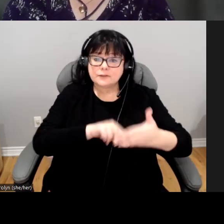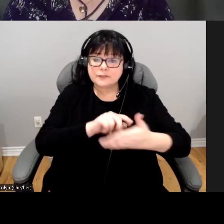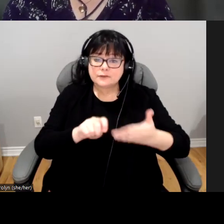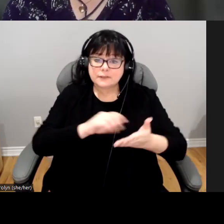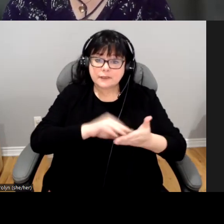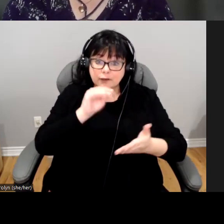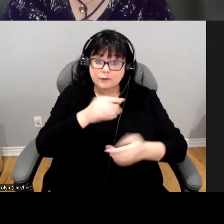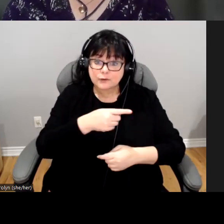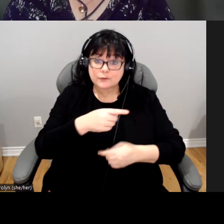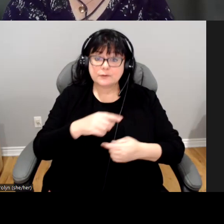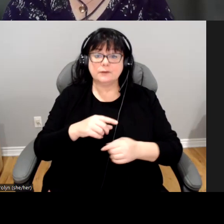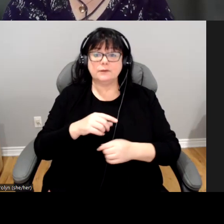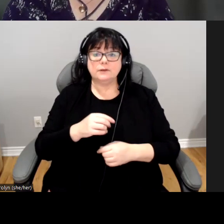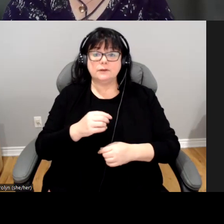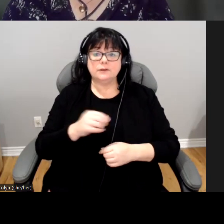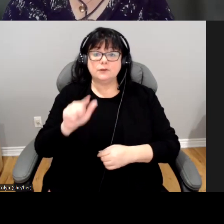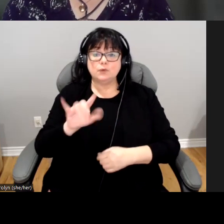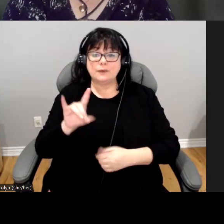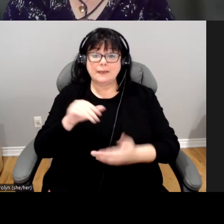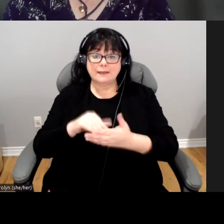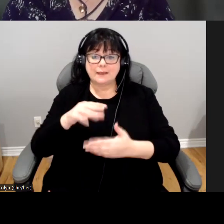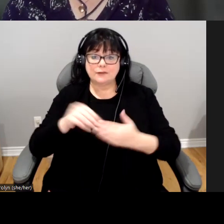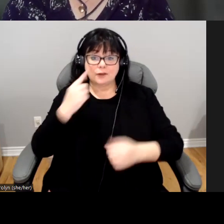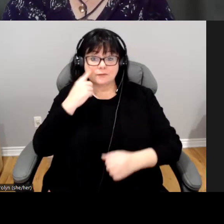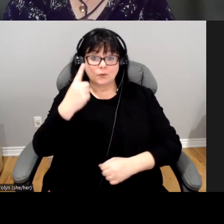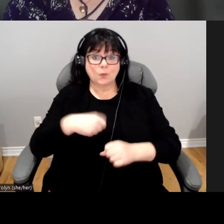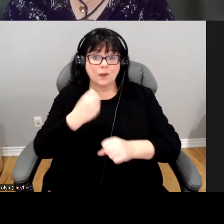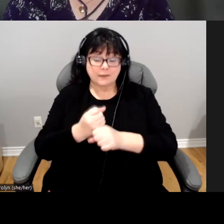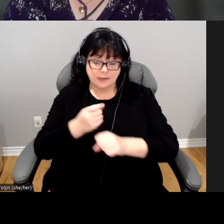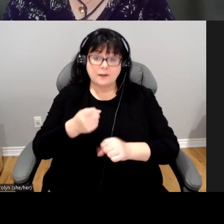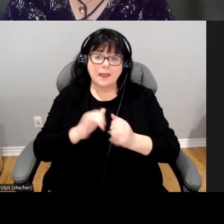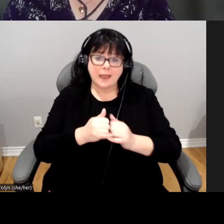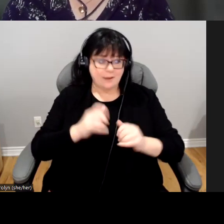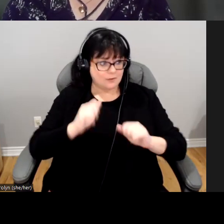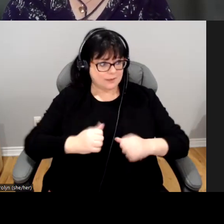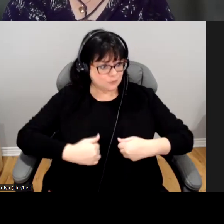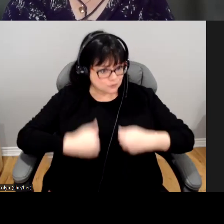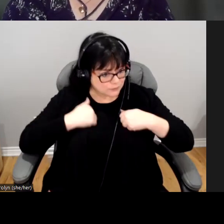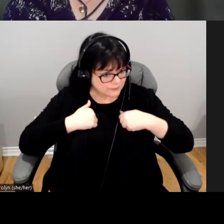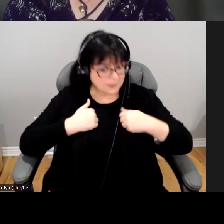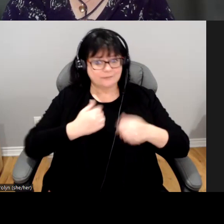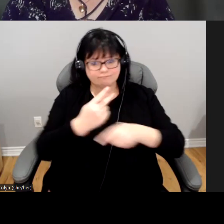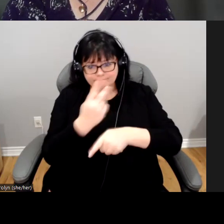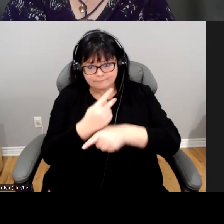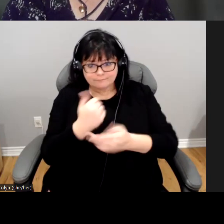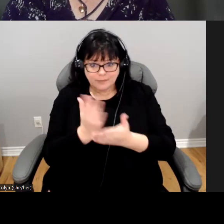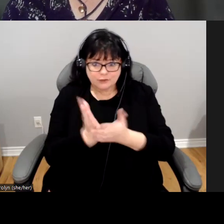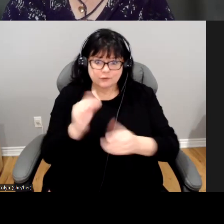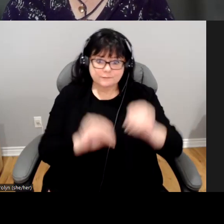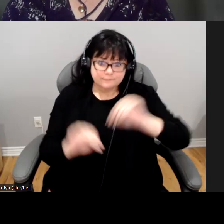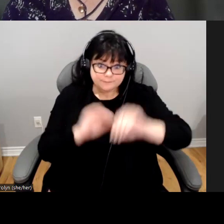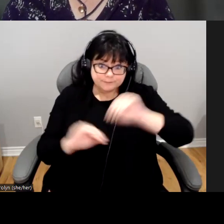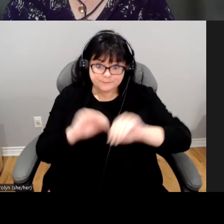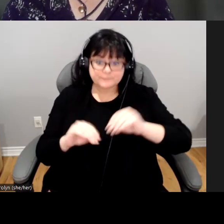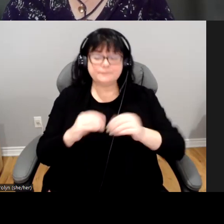for a year and live off $28,000. The digital technology in the sense of using